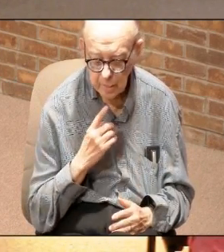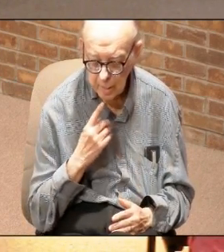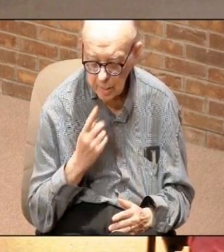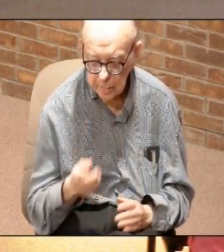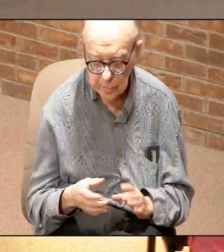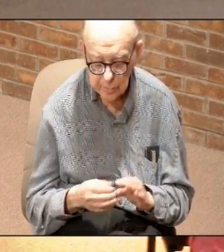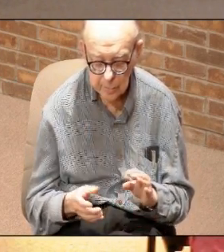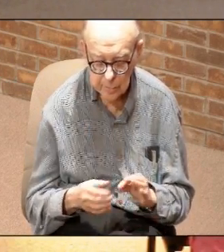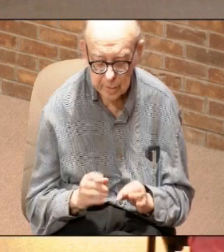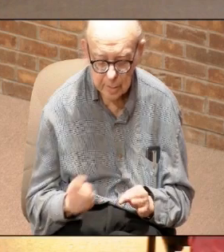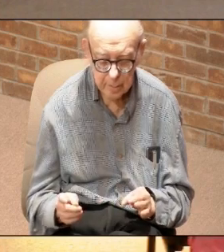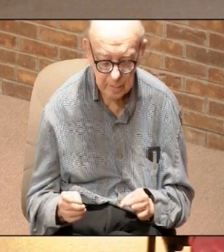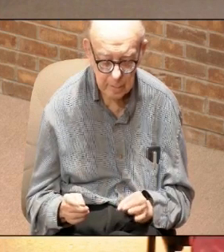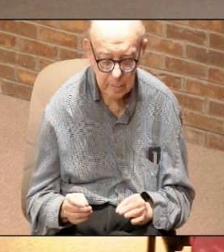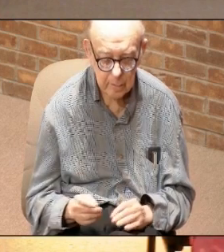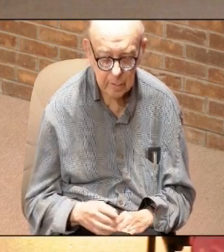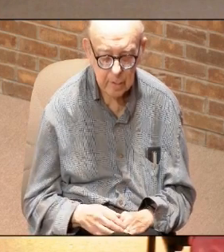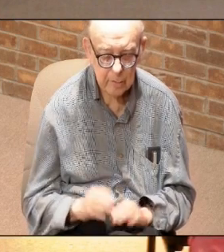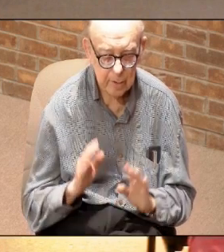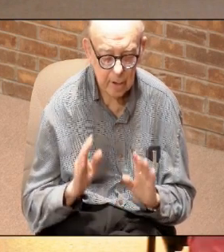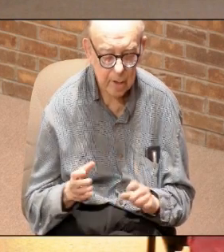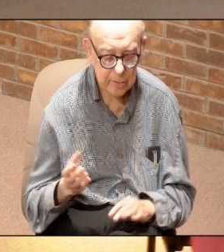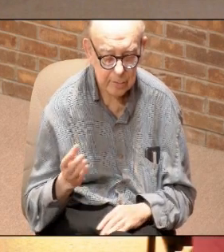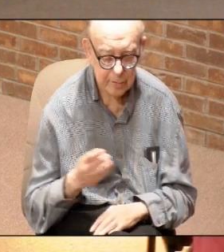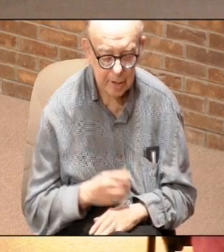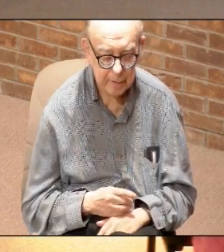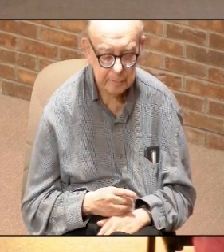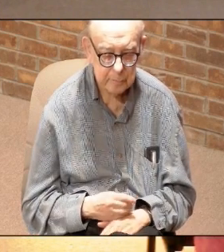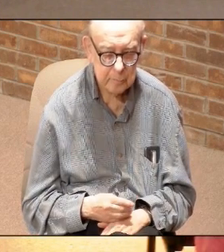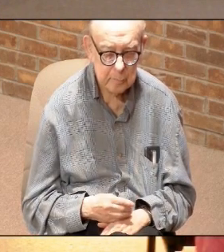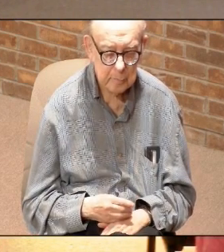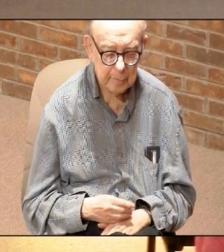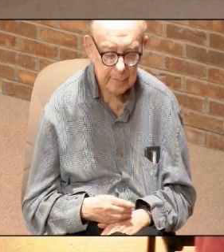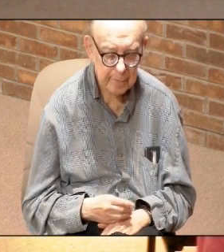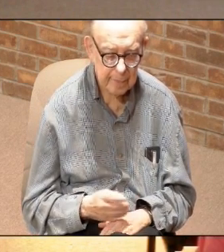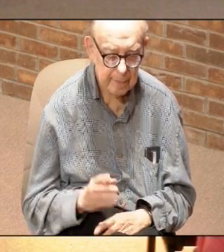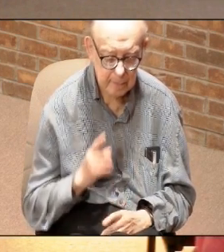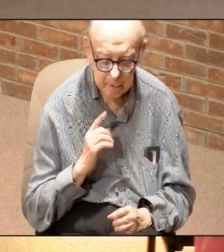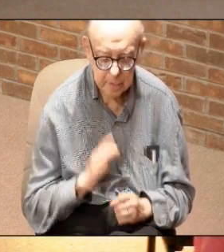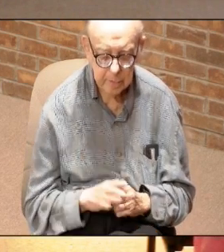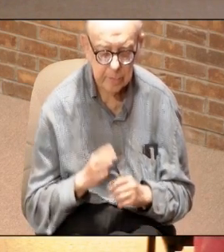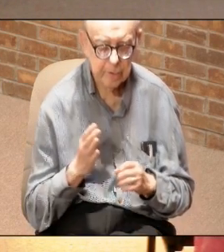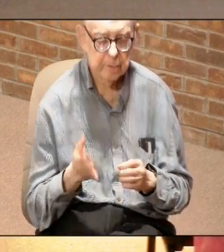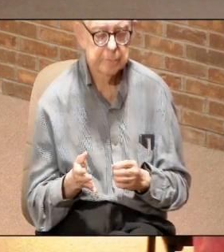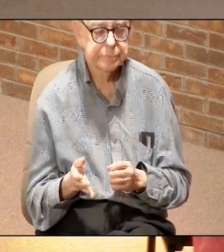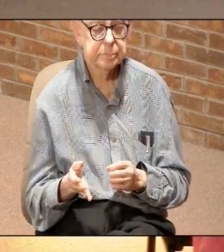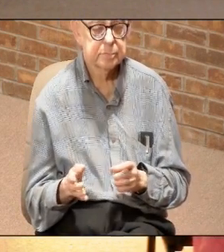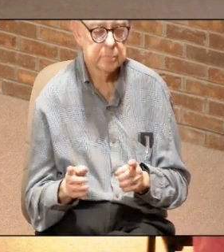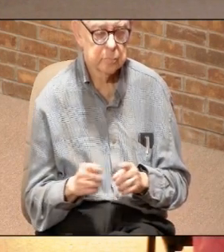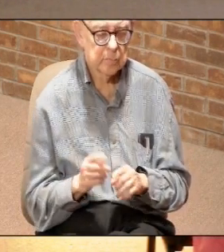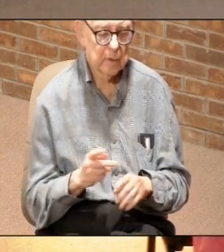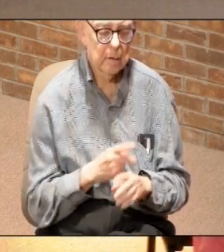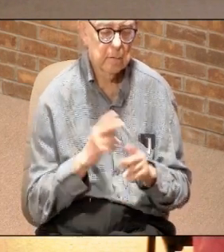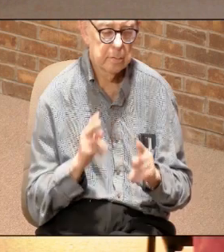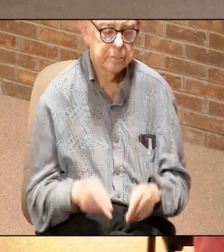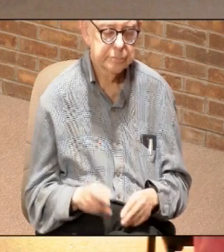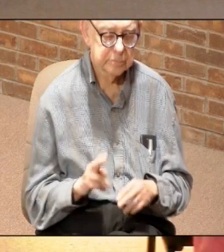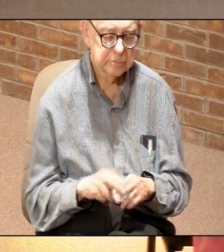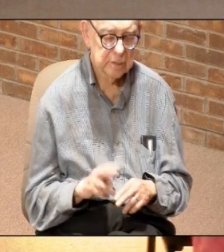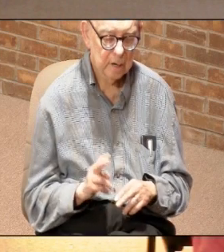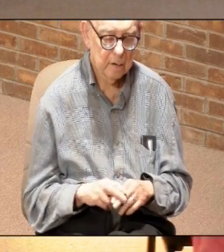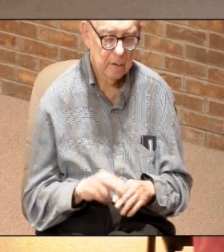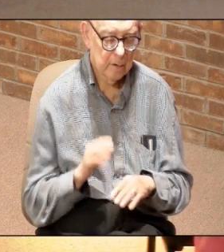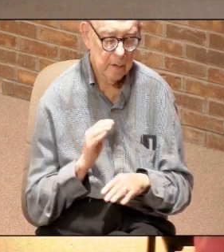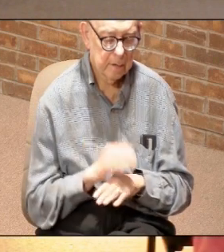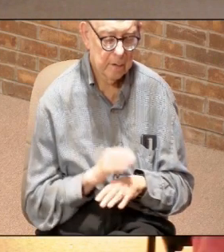I know one thing, it was a dandy. And I guarantee you, as those shepherds would sit around night